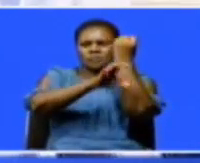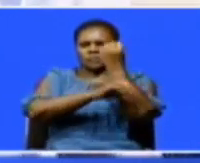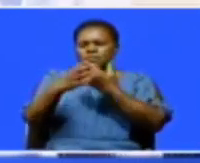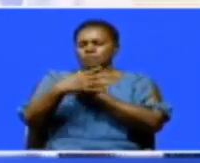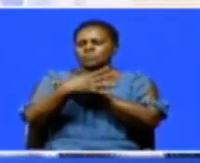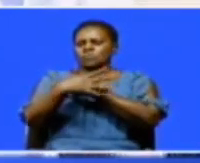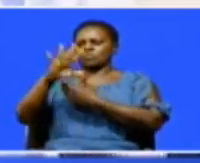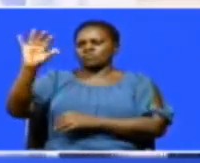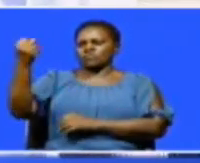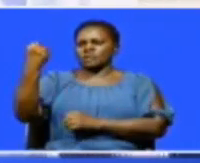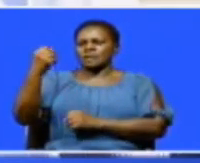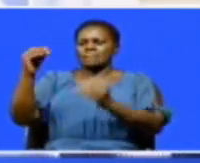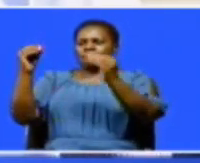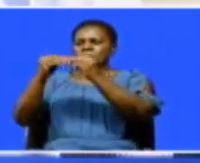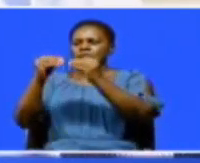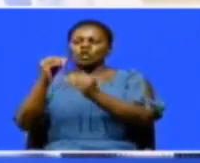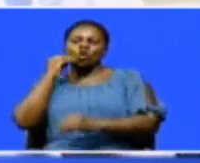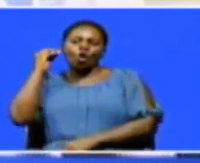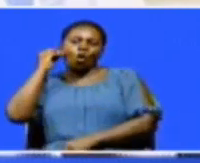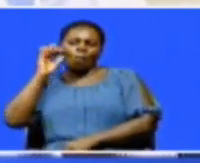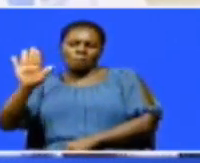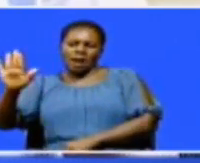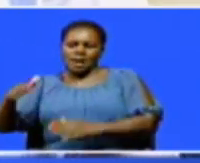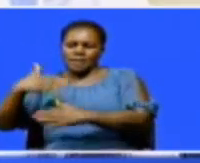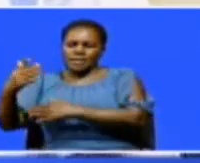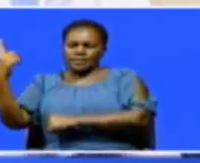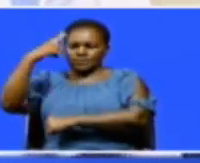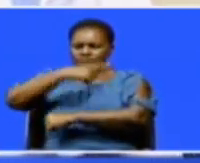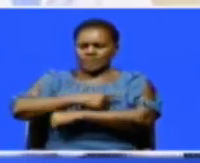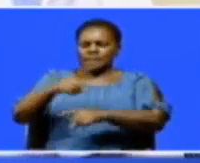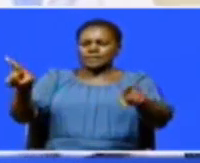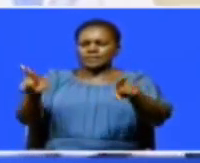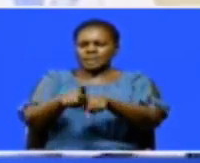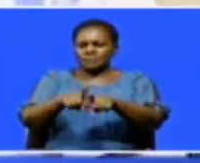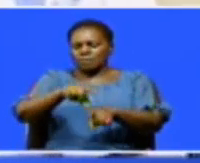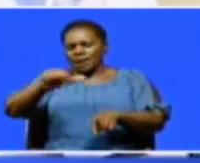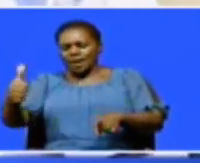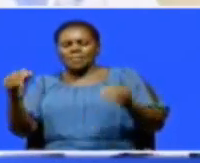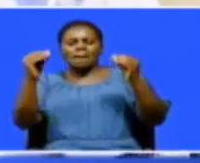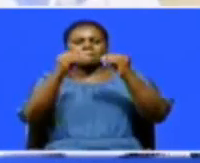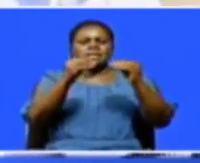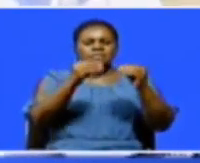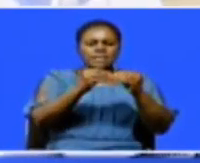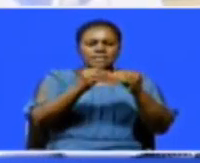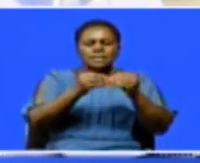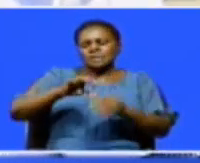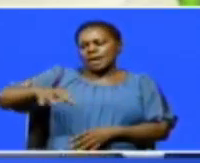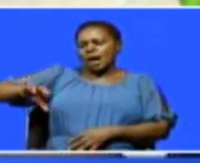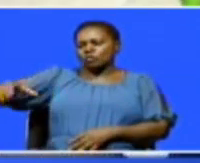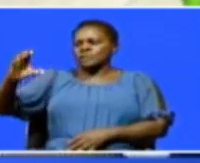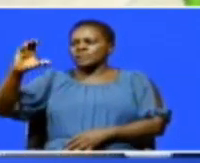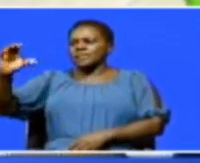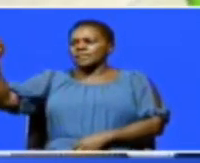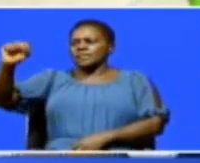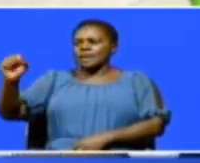March 5th, held a meeting at his home the next day. Saburi is said to have held meetings with the Kilifi County